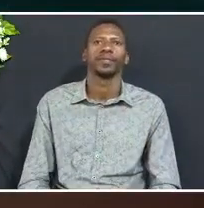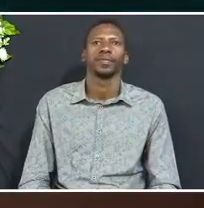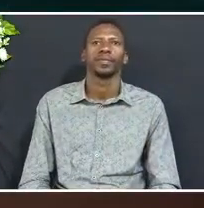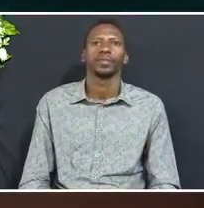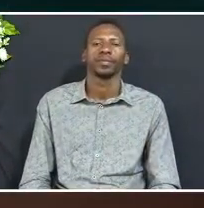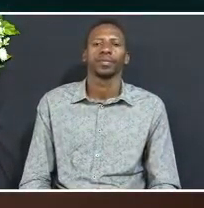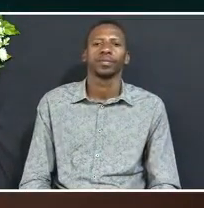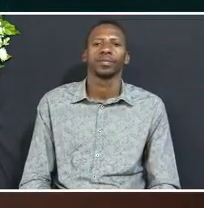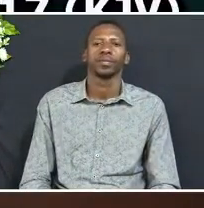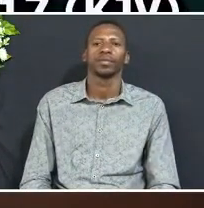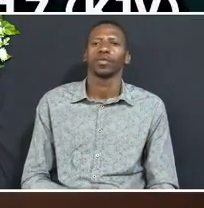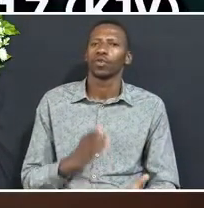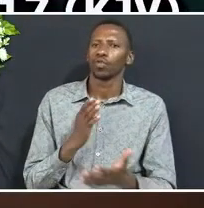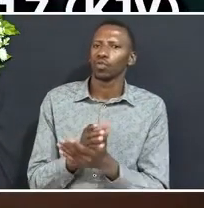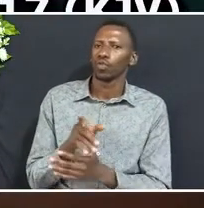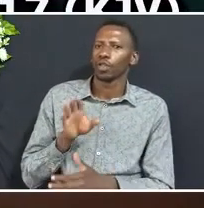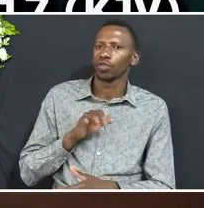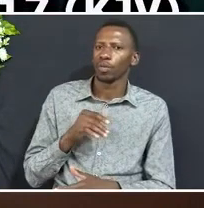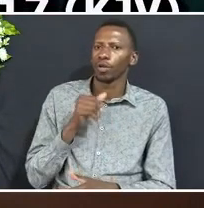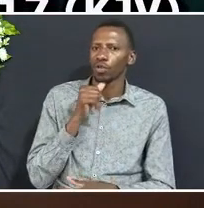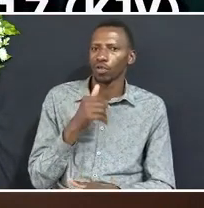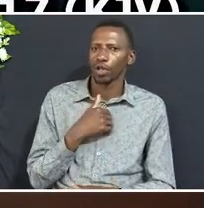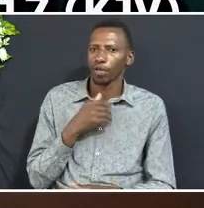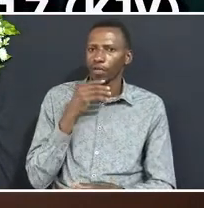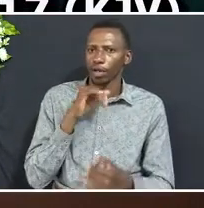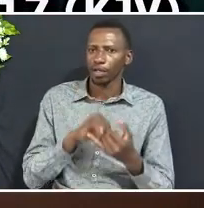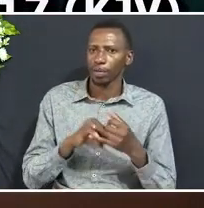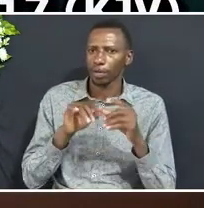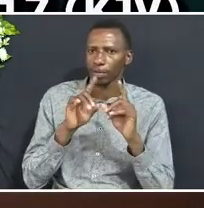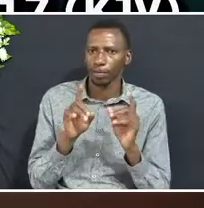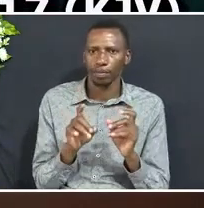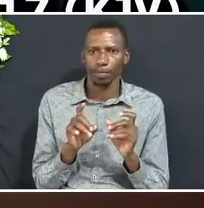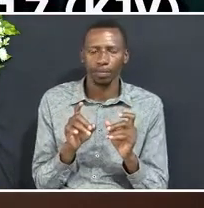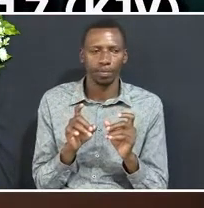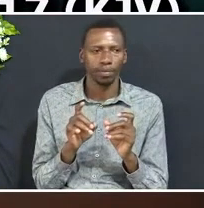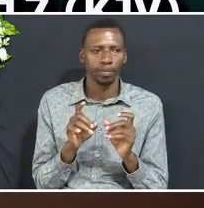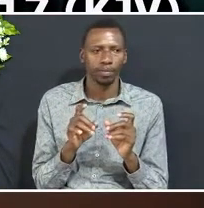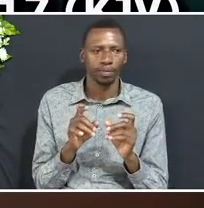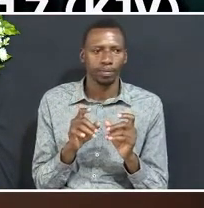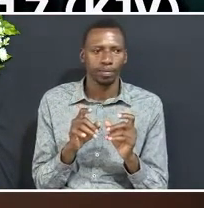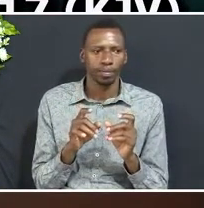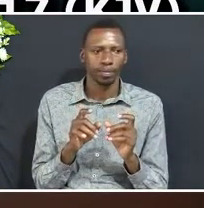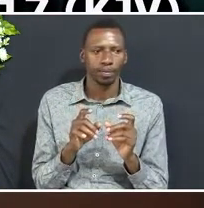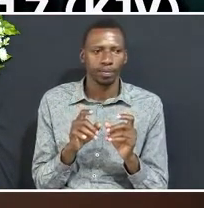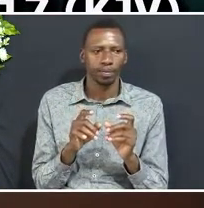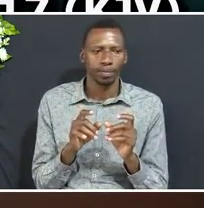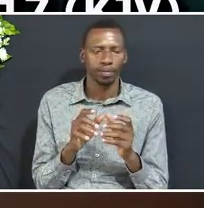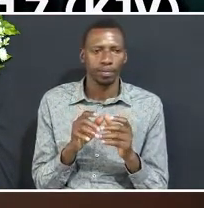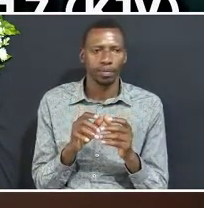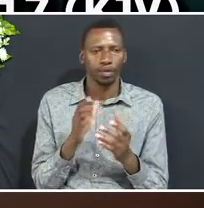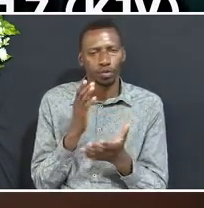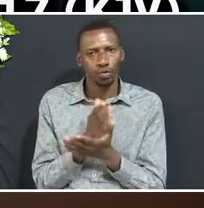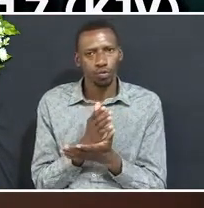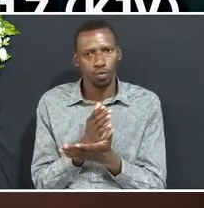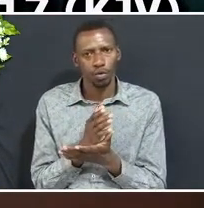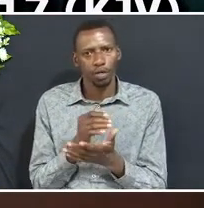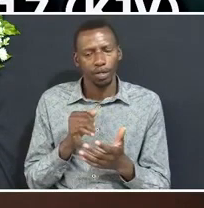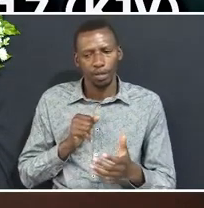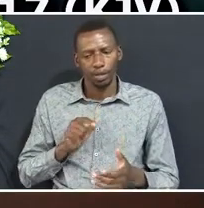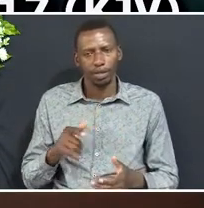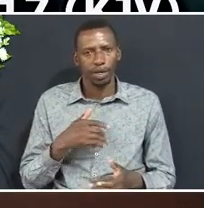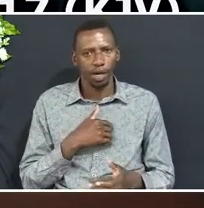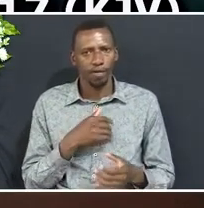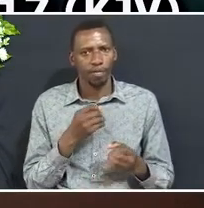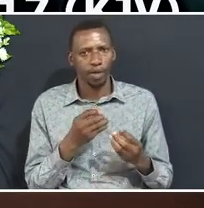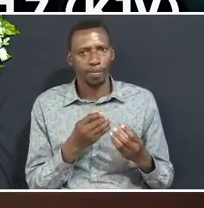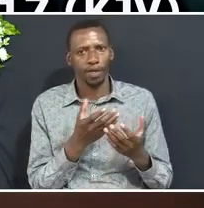Was it true that this woman didn't have a husband? Was it true that this woman really had no husband? She had several of them. The story